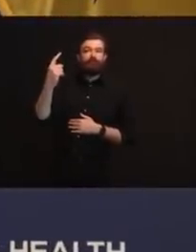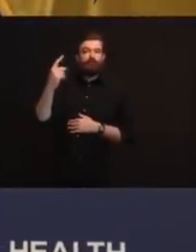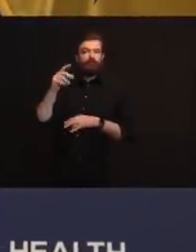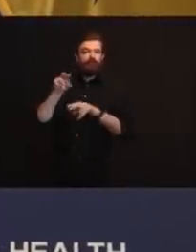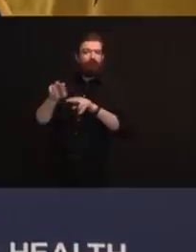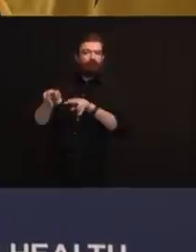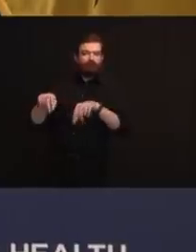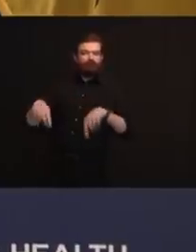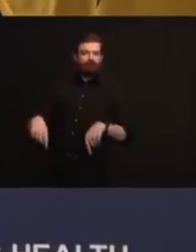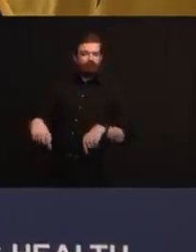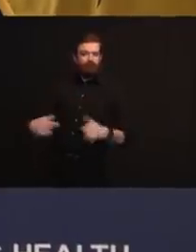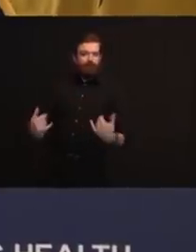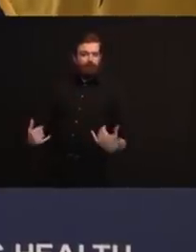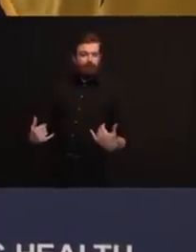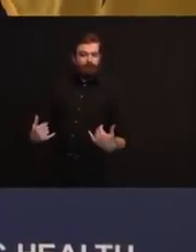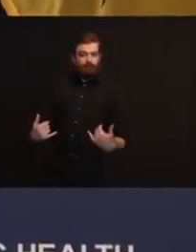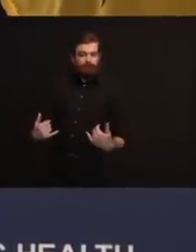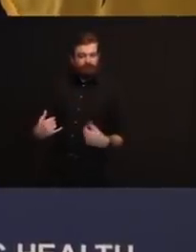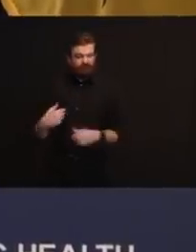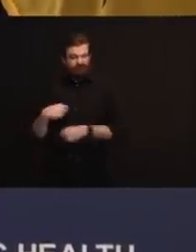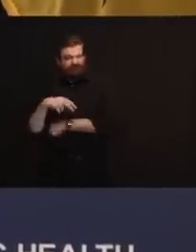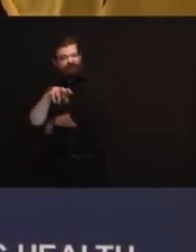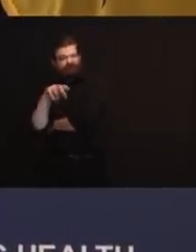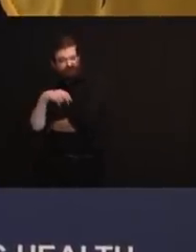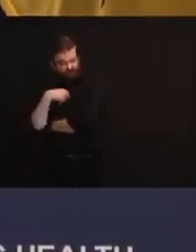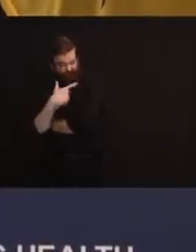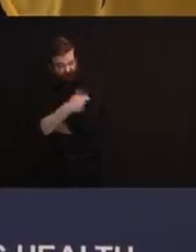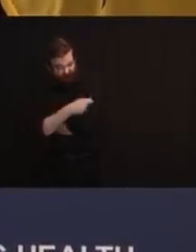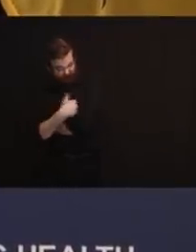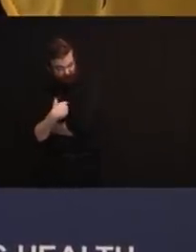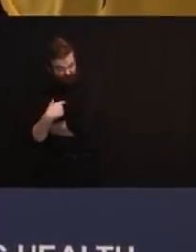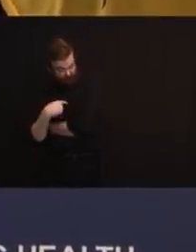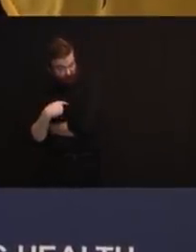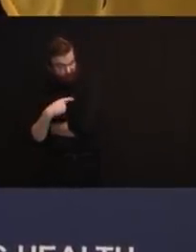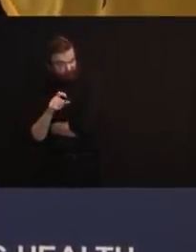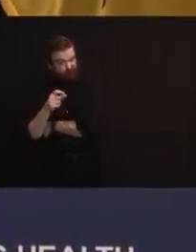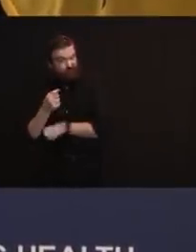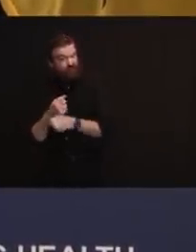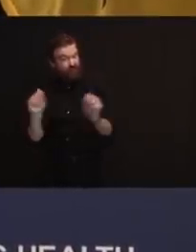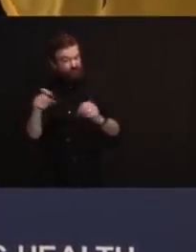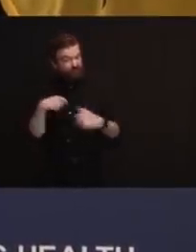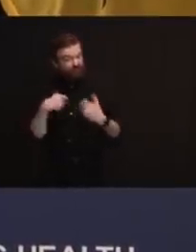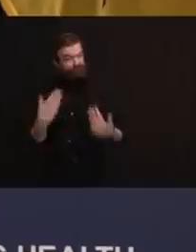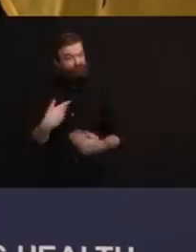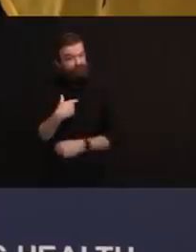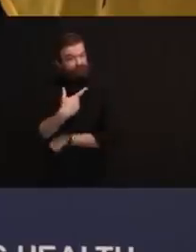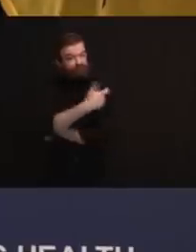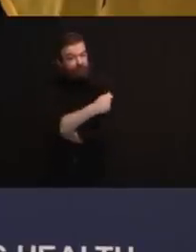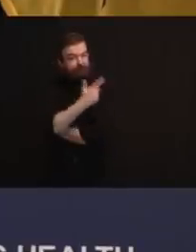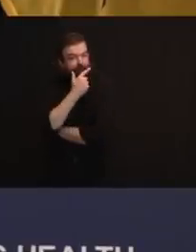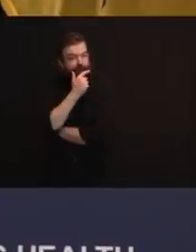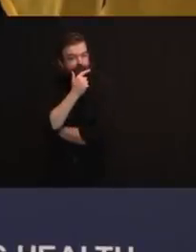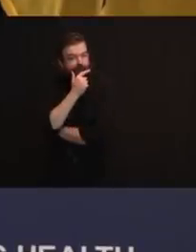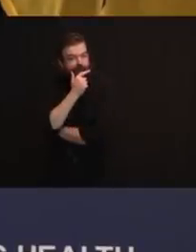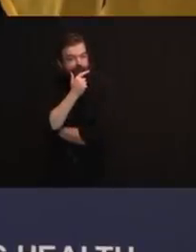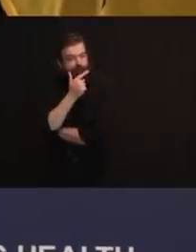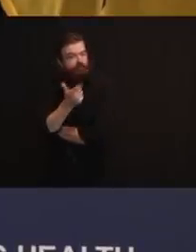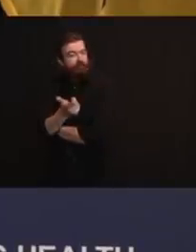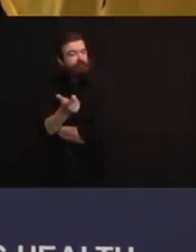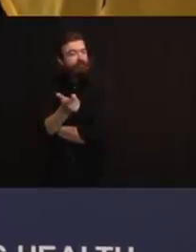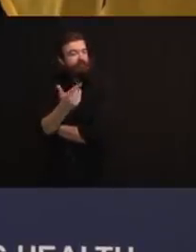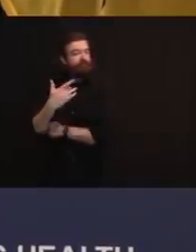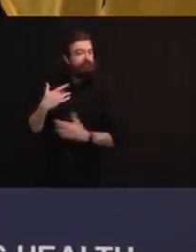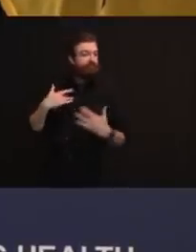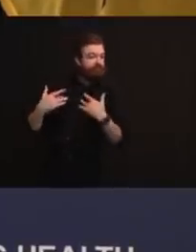fence about whether or not they can safely take this vaccine or the Moderna, which we expect approval